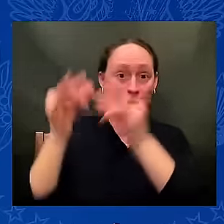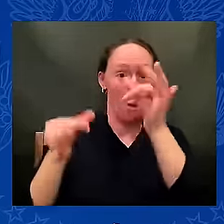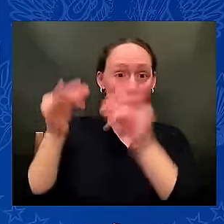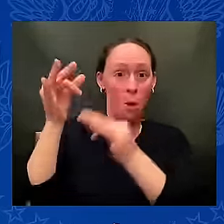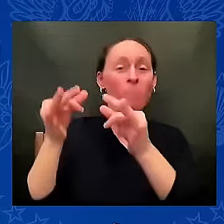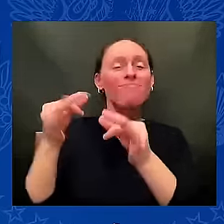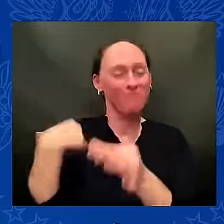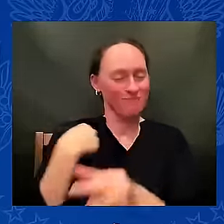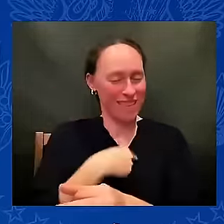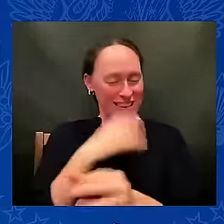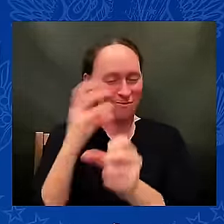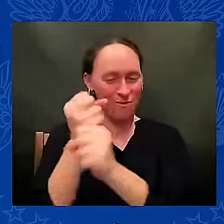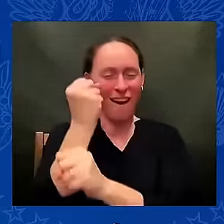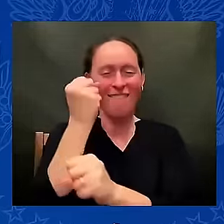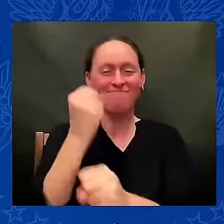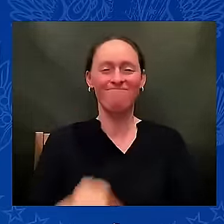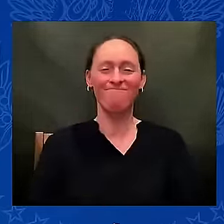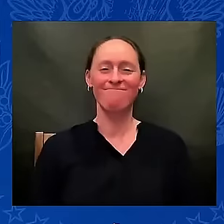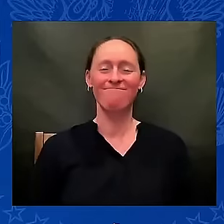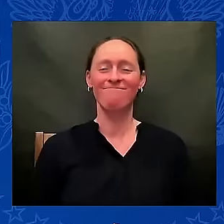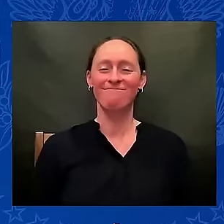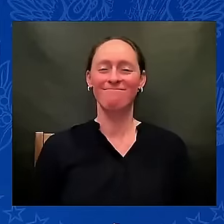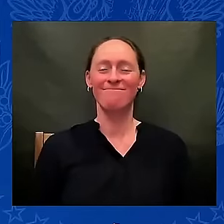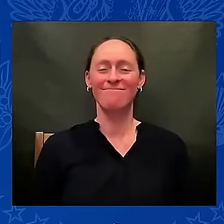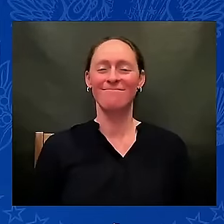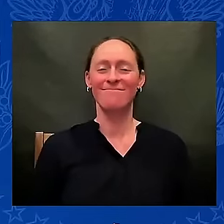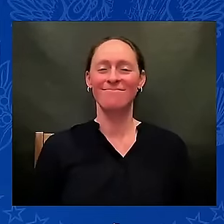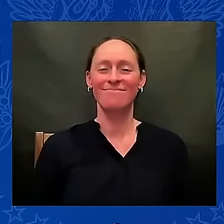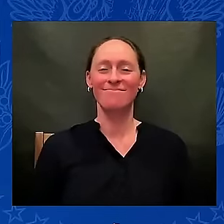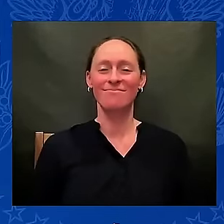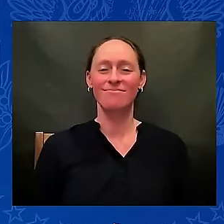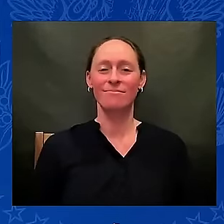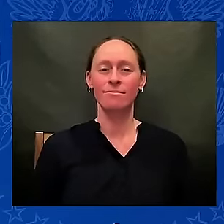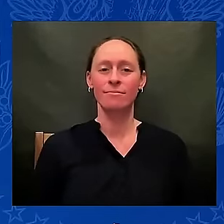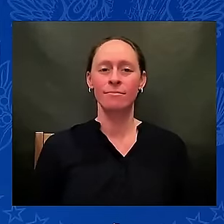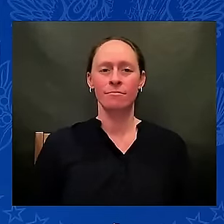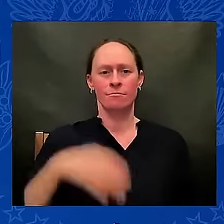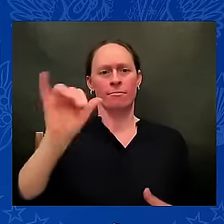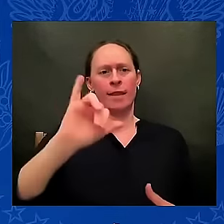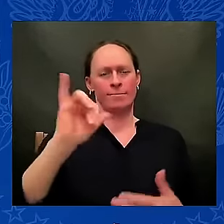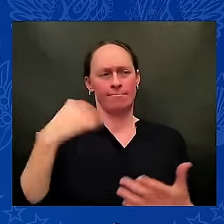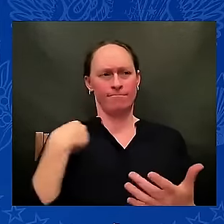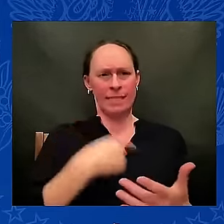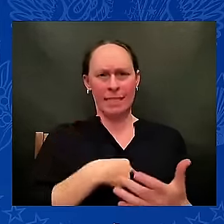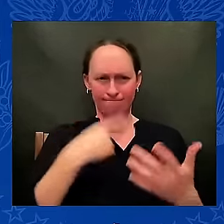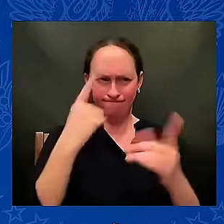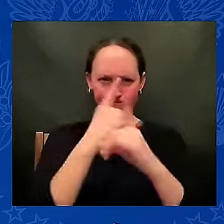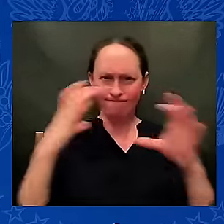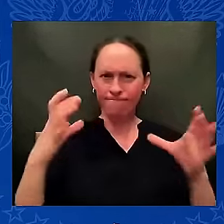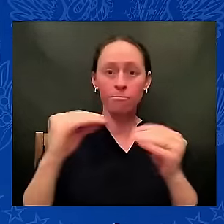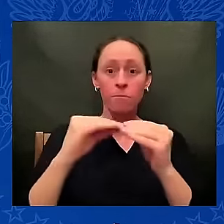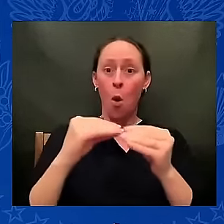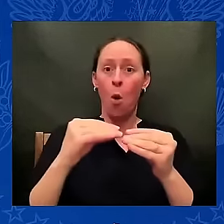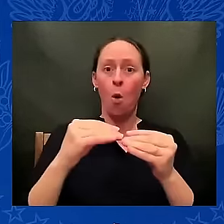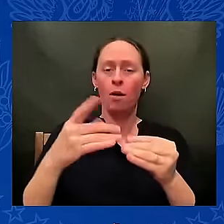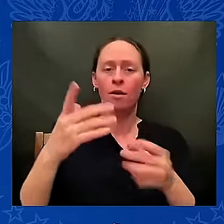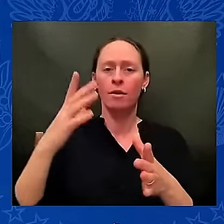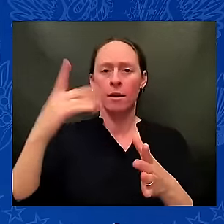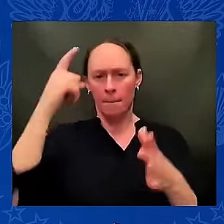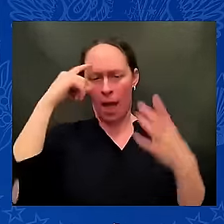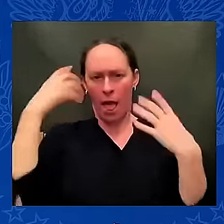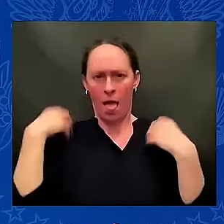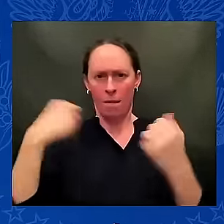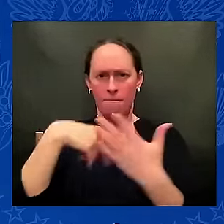We also extended mental health programs through the Bureau of Indian Education so young people have the tools to end cycle of generational